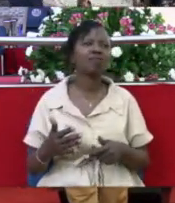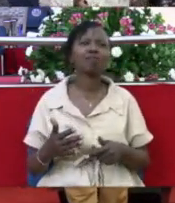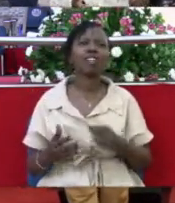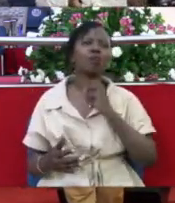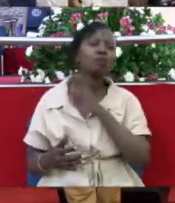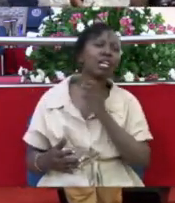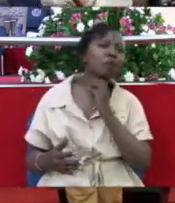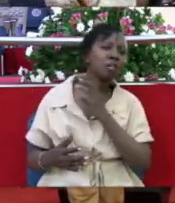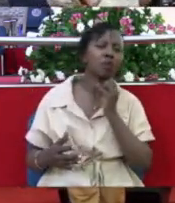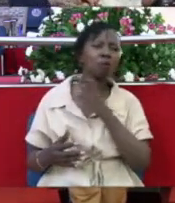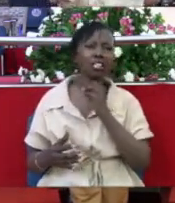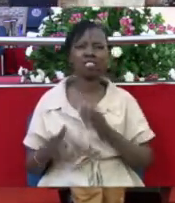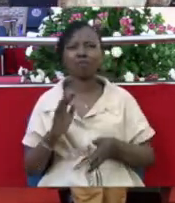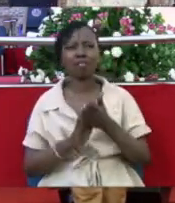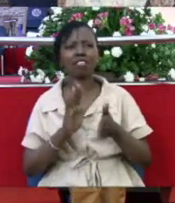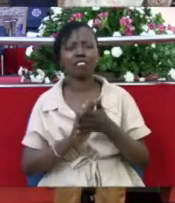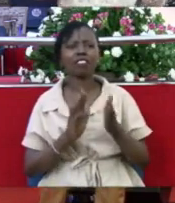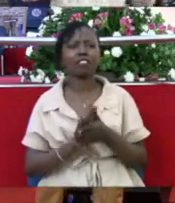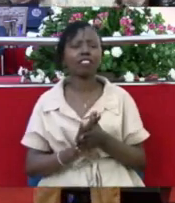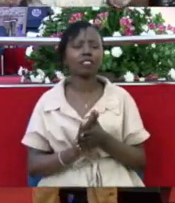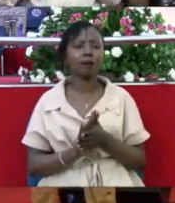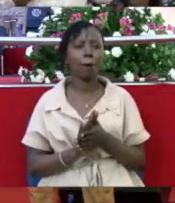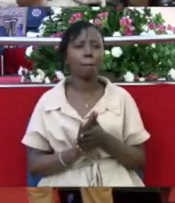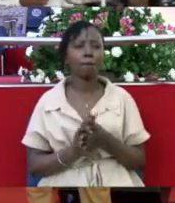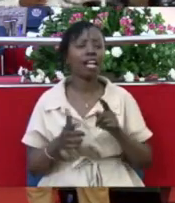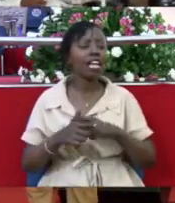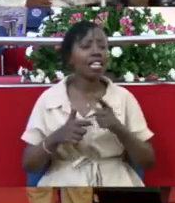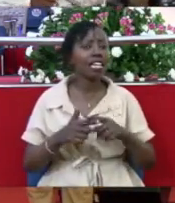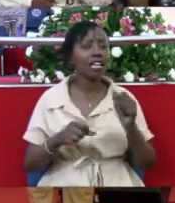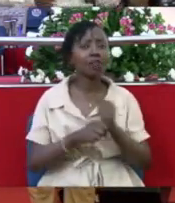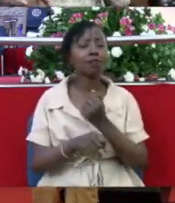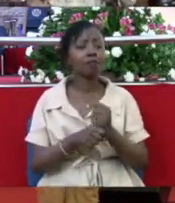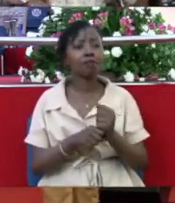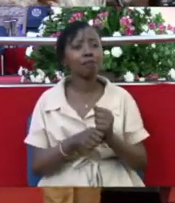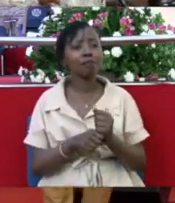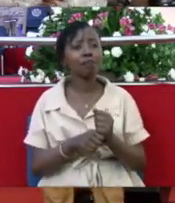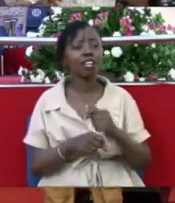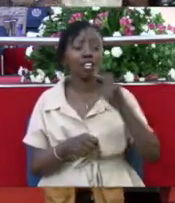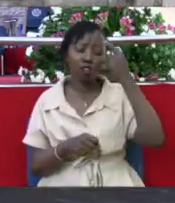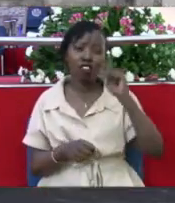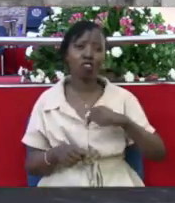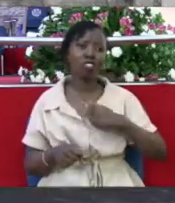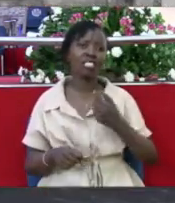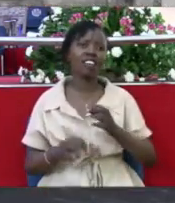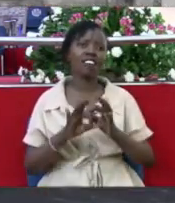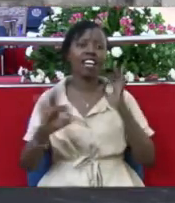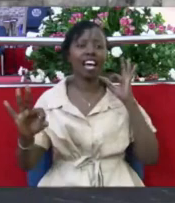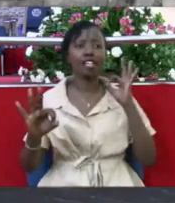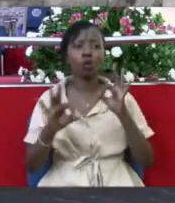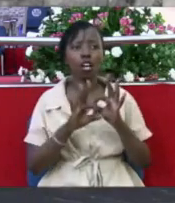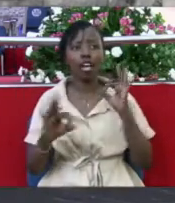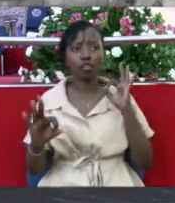to arise. Wanachoka kungoja na wanaanza usumbufu. They make for themselves a golden calf to worship. Wanajijengea ngombe